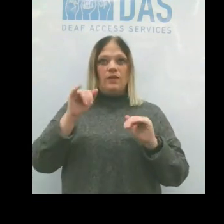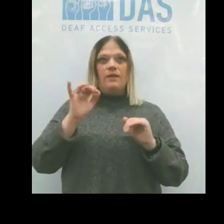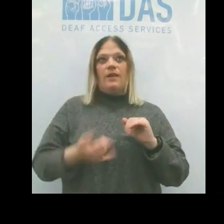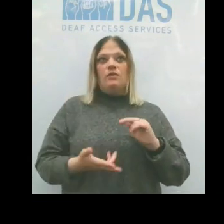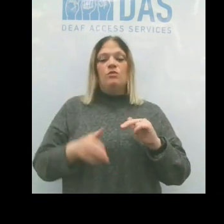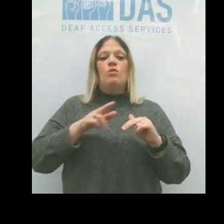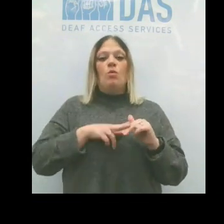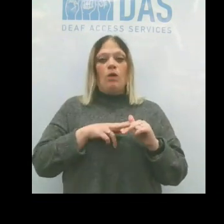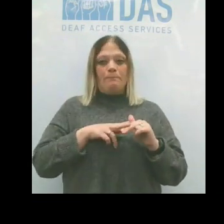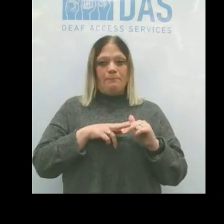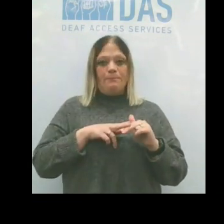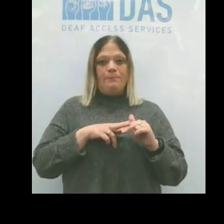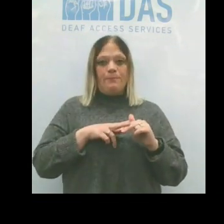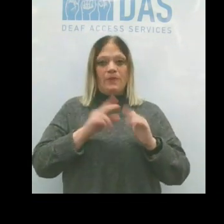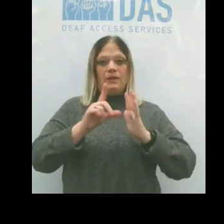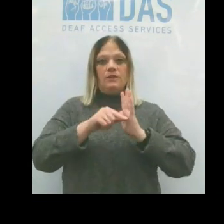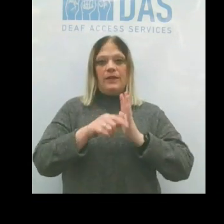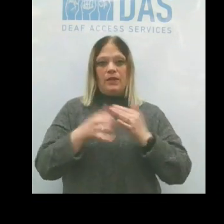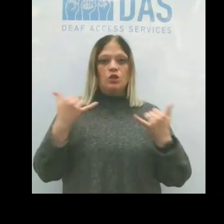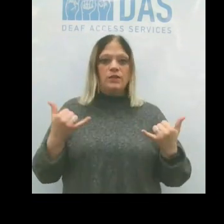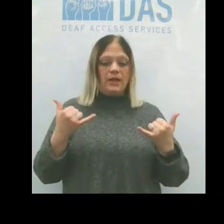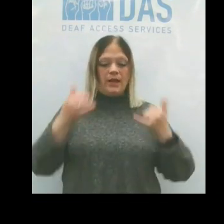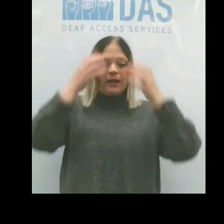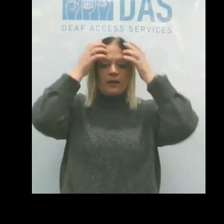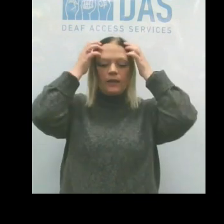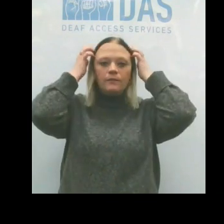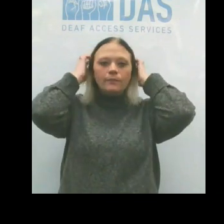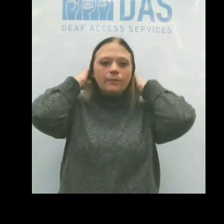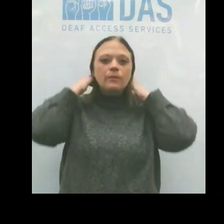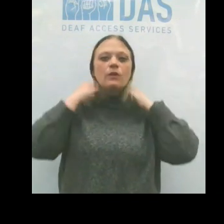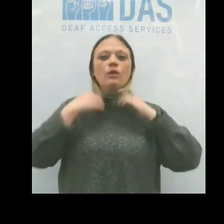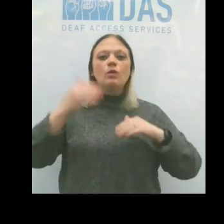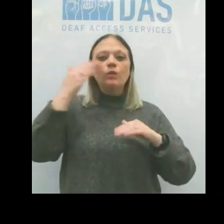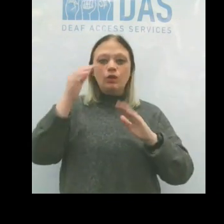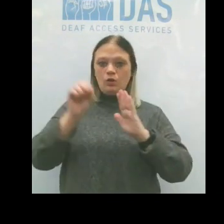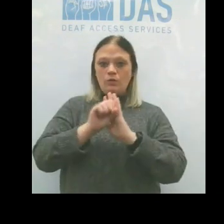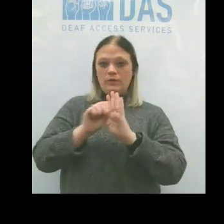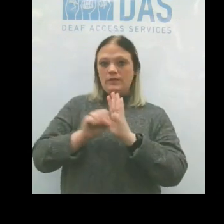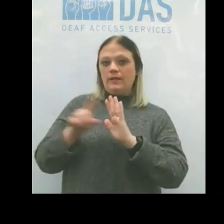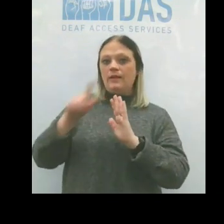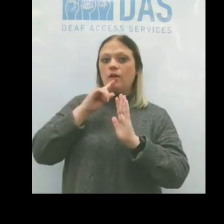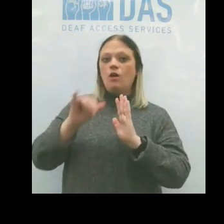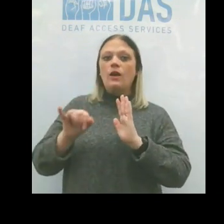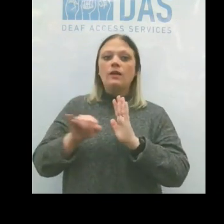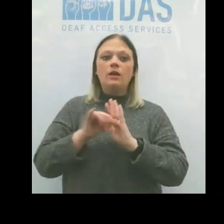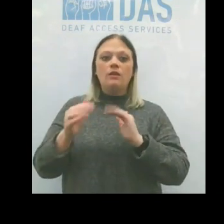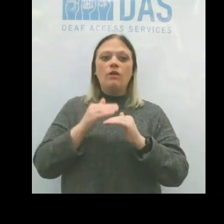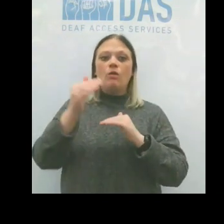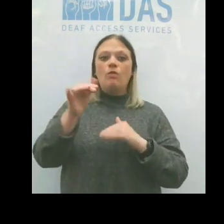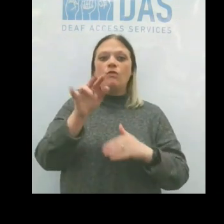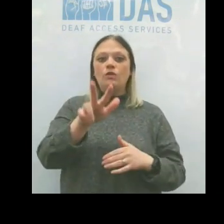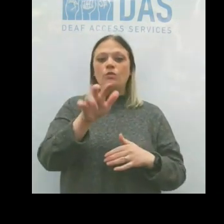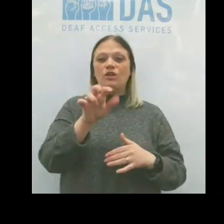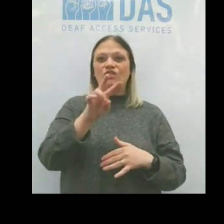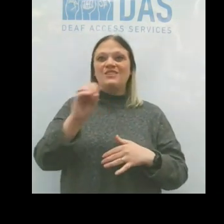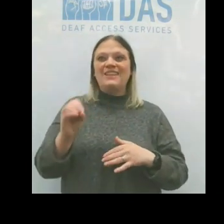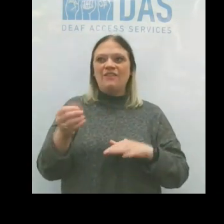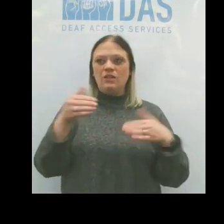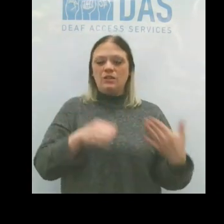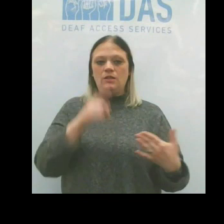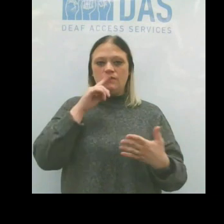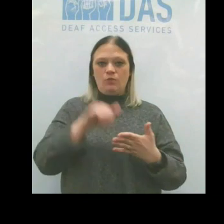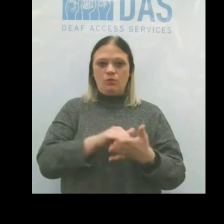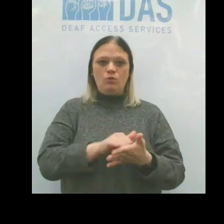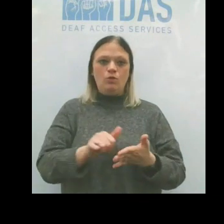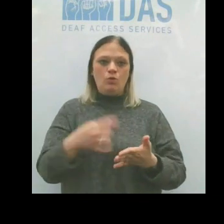up later today. We do know on the state site that they're identifying over 370 deaths for New York. We